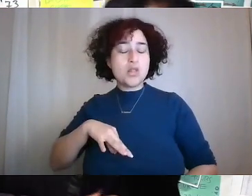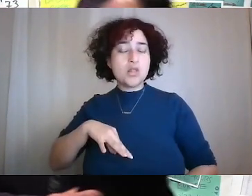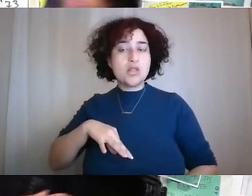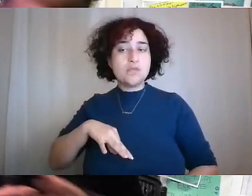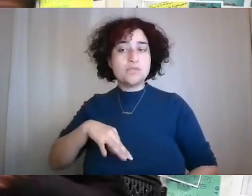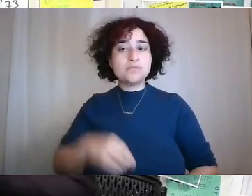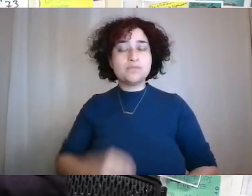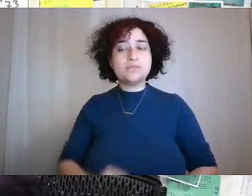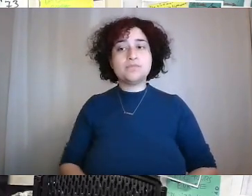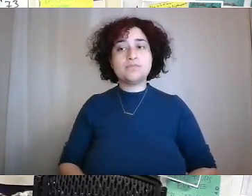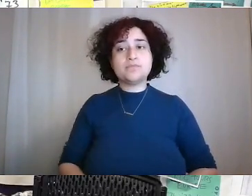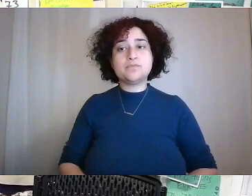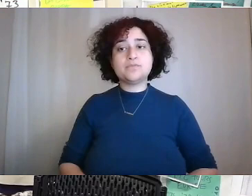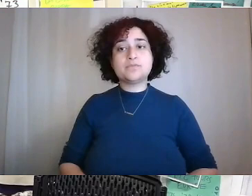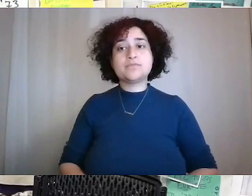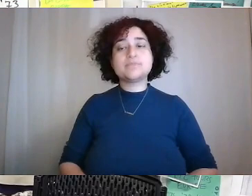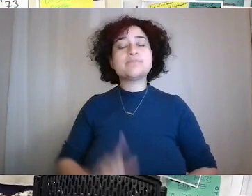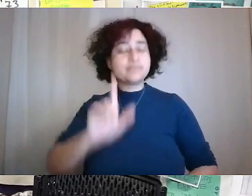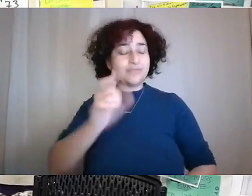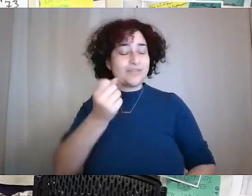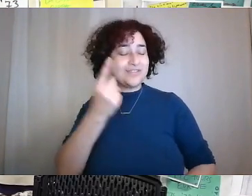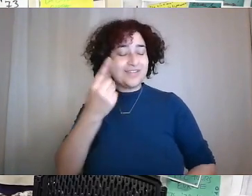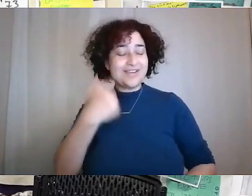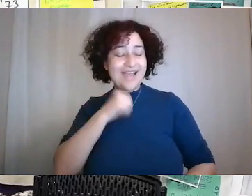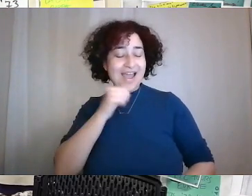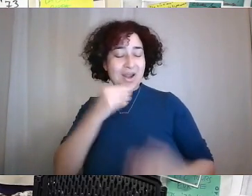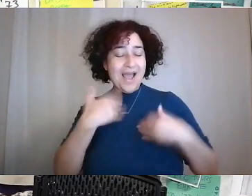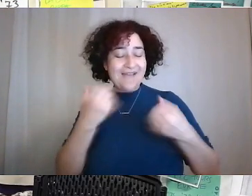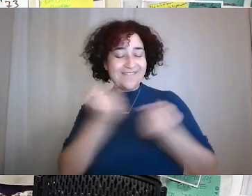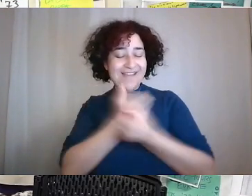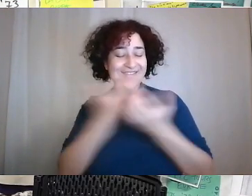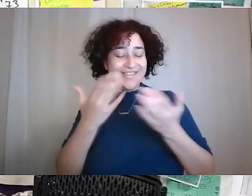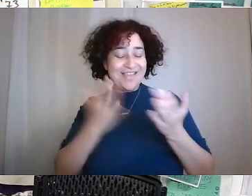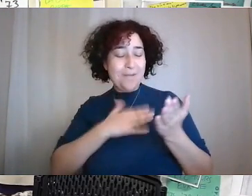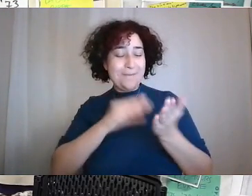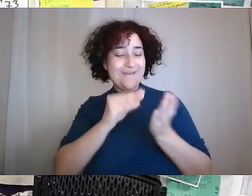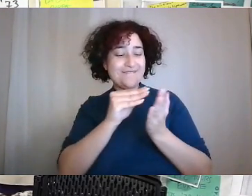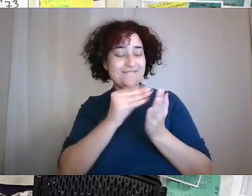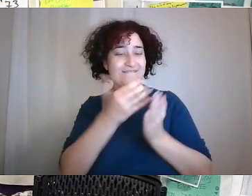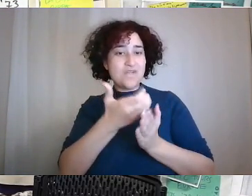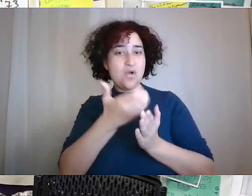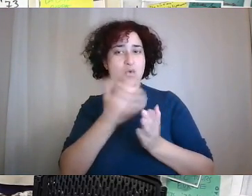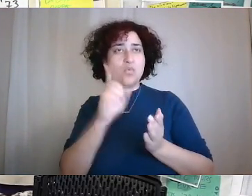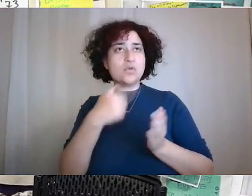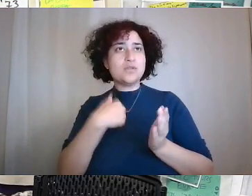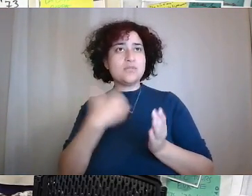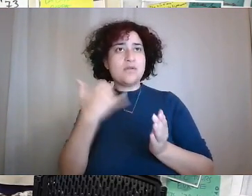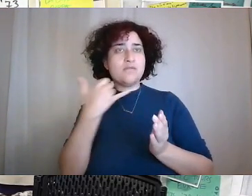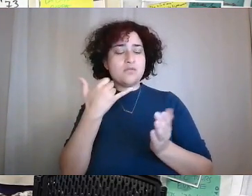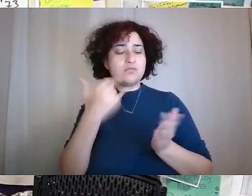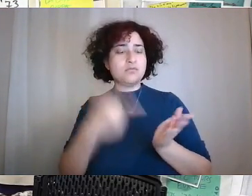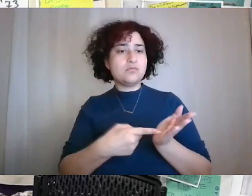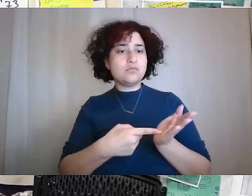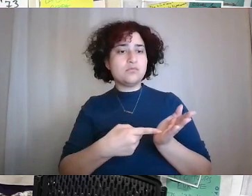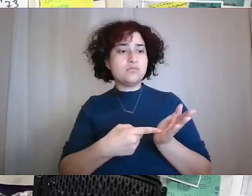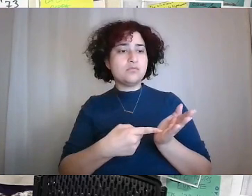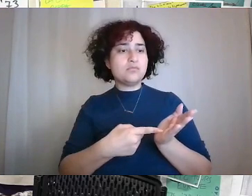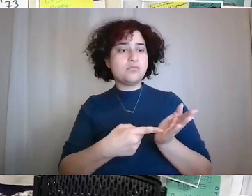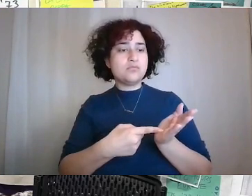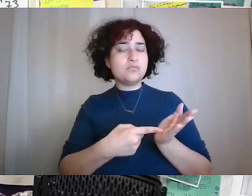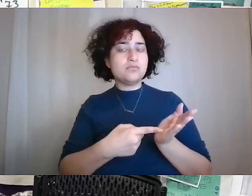Bear with me, y'all. I don't have everything on my phone. Where's my phone? Oh, it's right here. Okay. So,